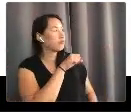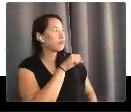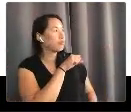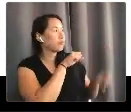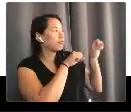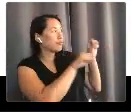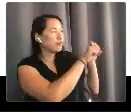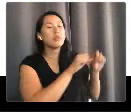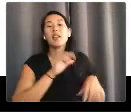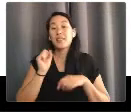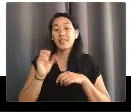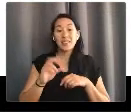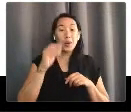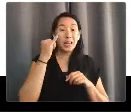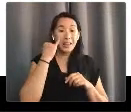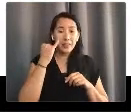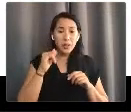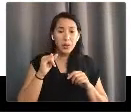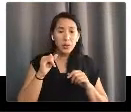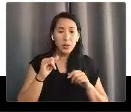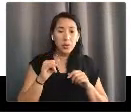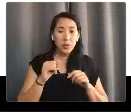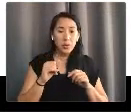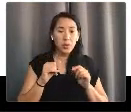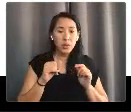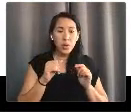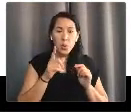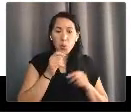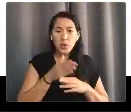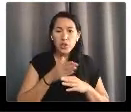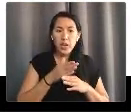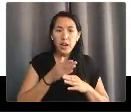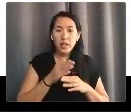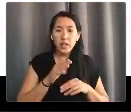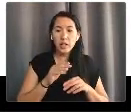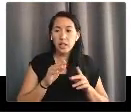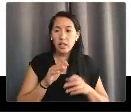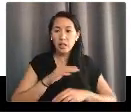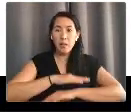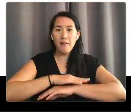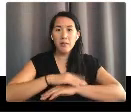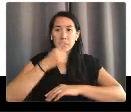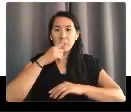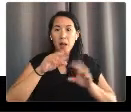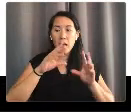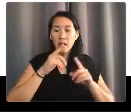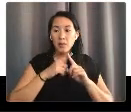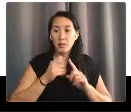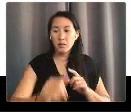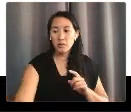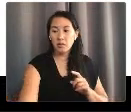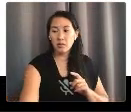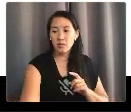Whoever is sharing the platform with me, I can hear you. I'm not sure if maybe you might need to mute yourself. Thank you.